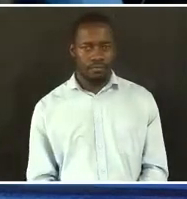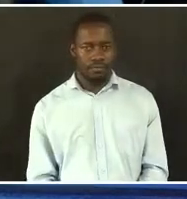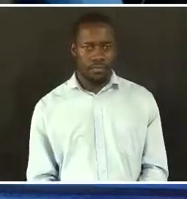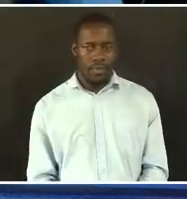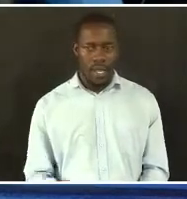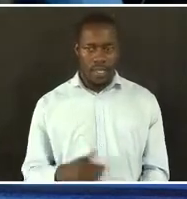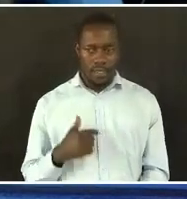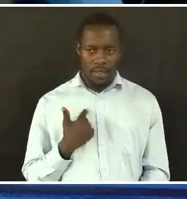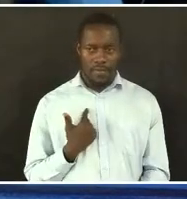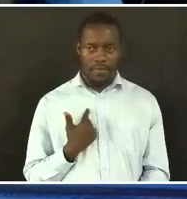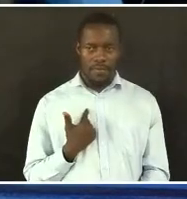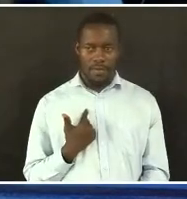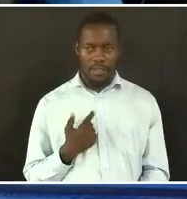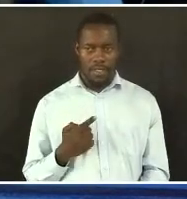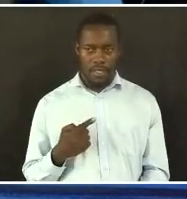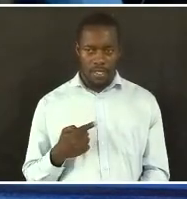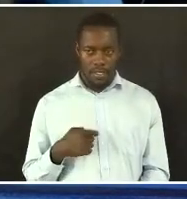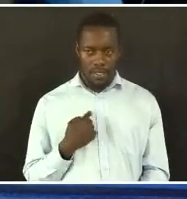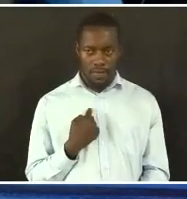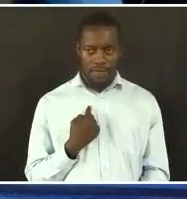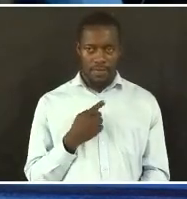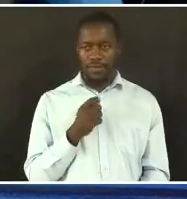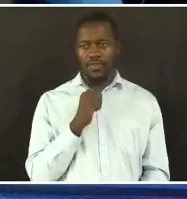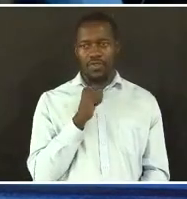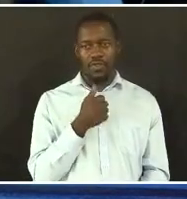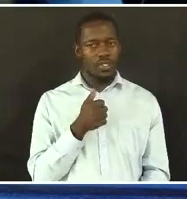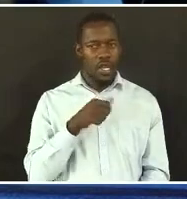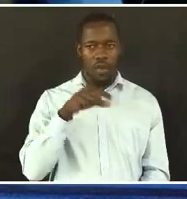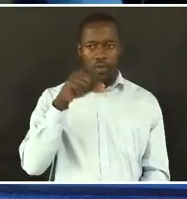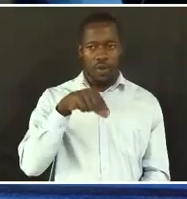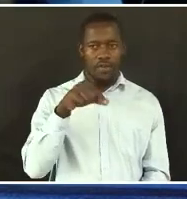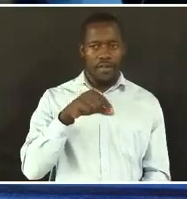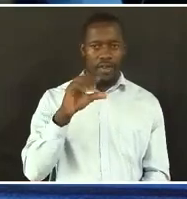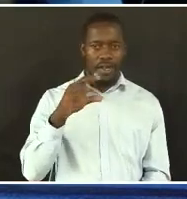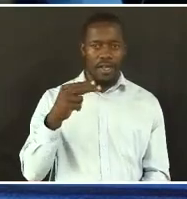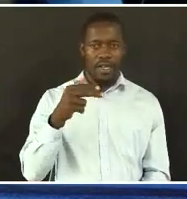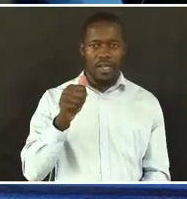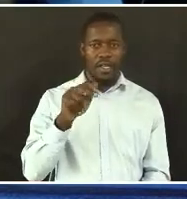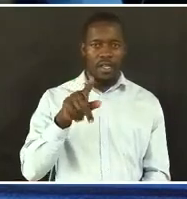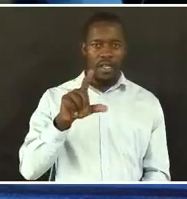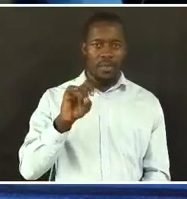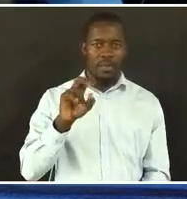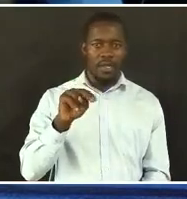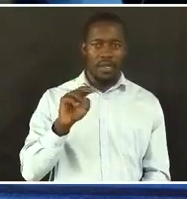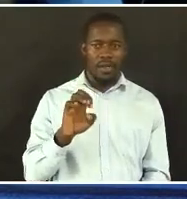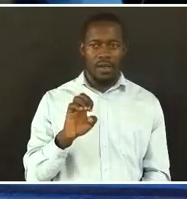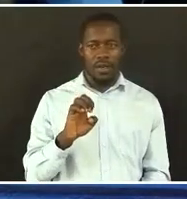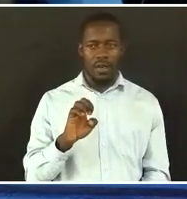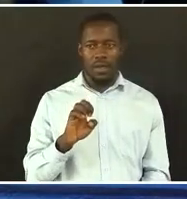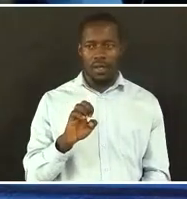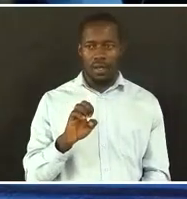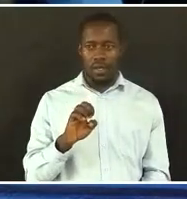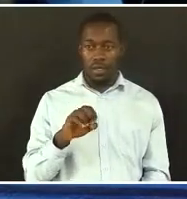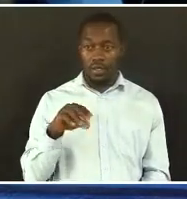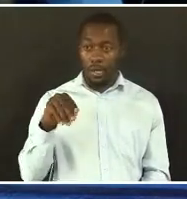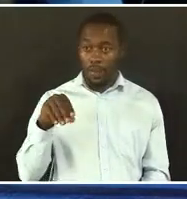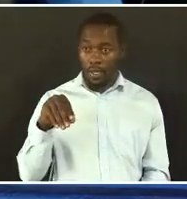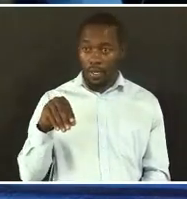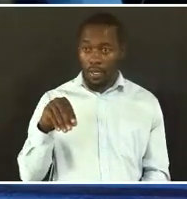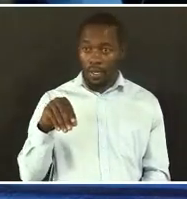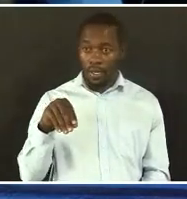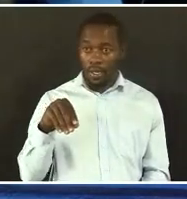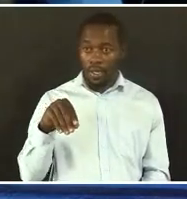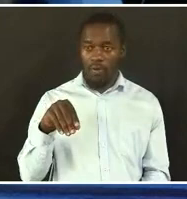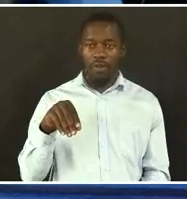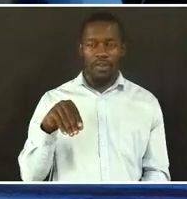myself, I'm not a qualified chaplain. I look forward to that. but I'm still far from being a qualified